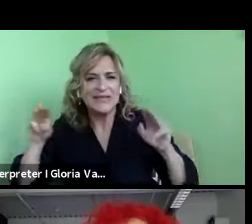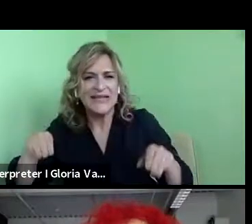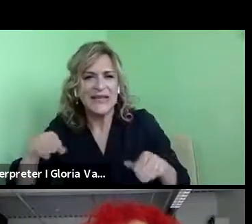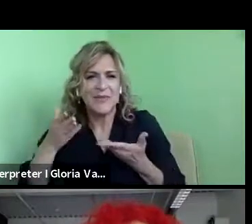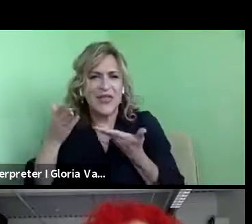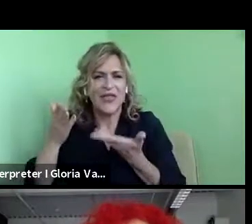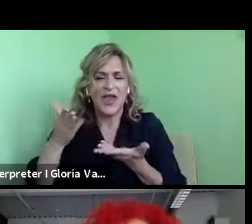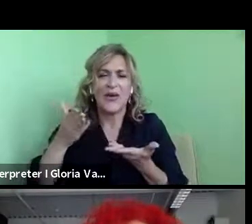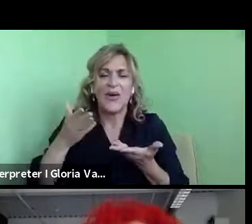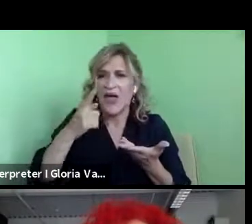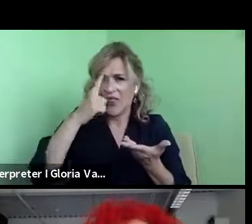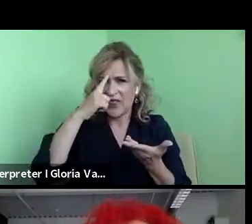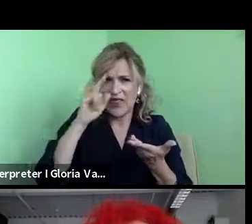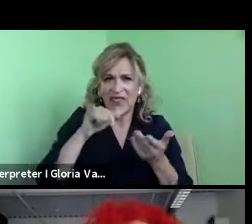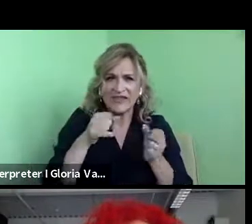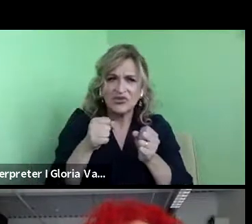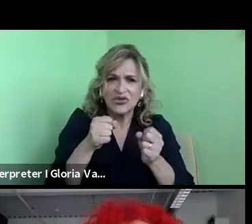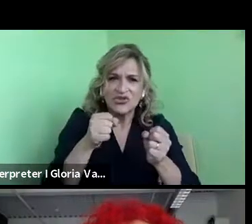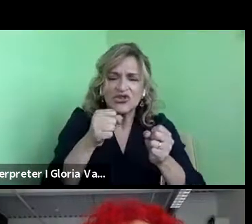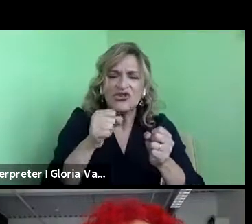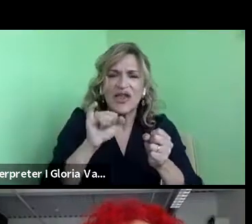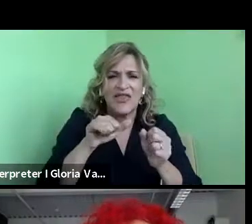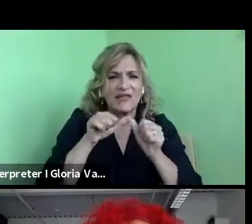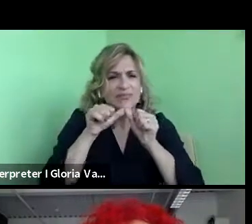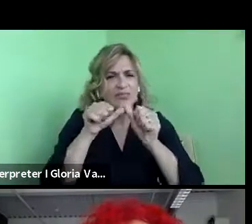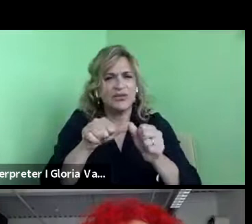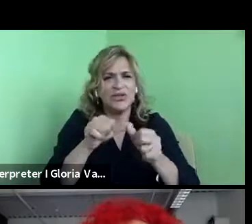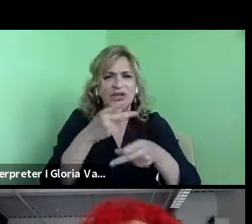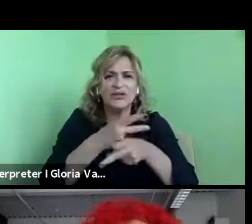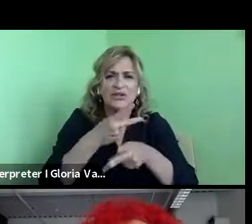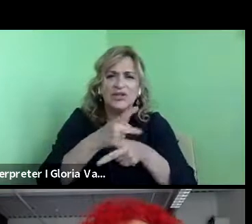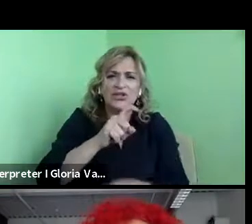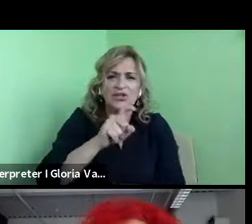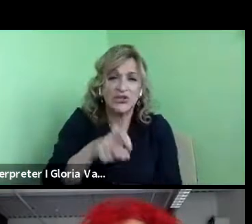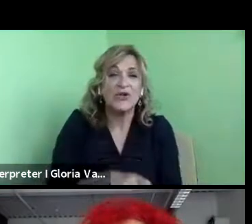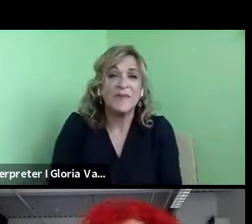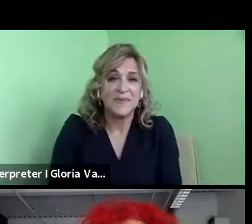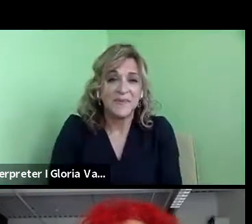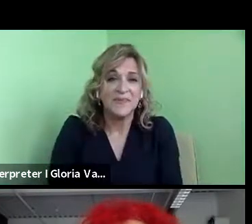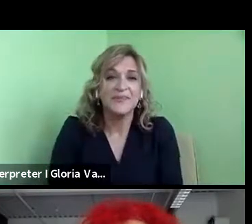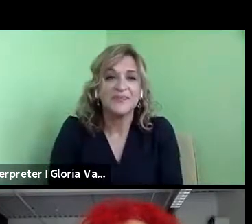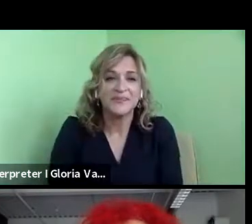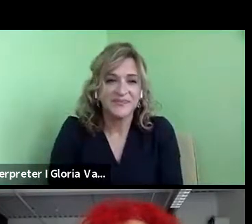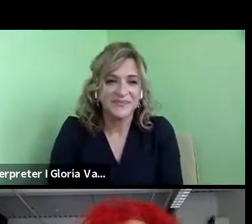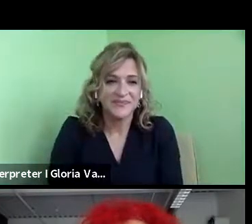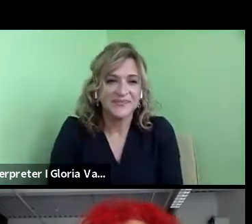think is important and that should continue. And also,